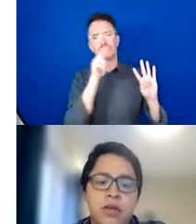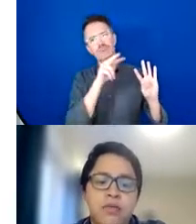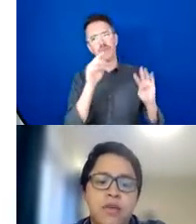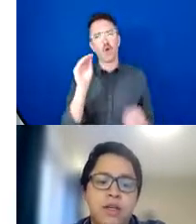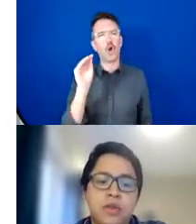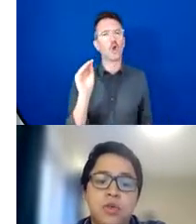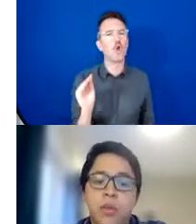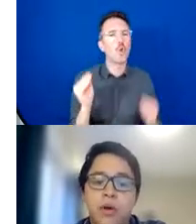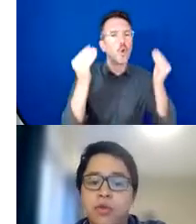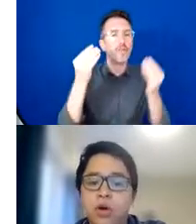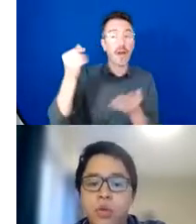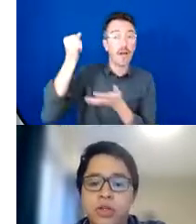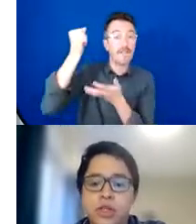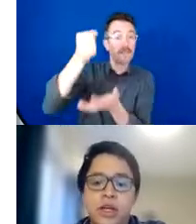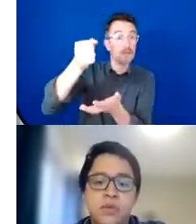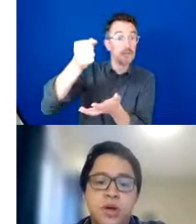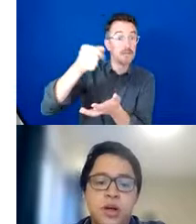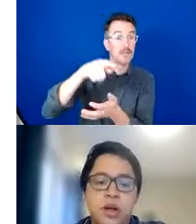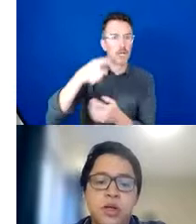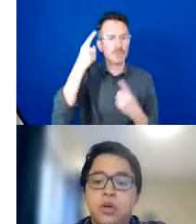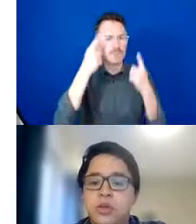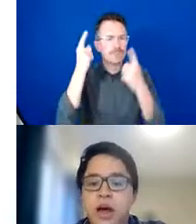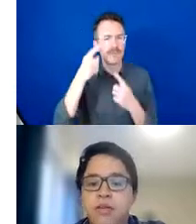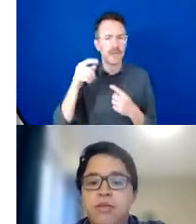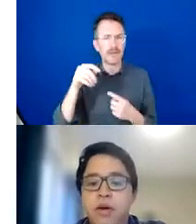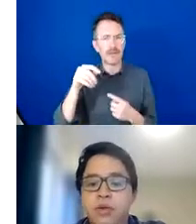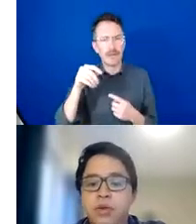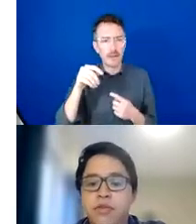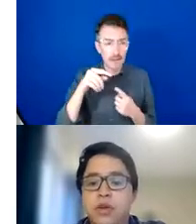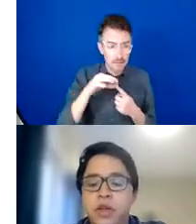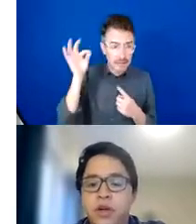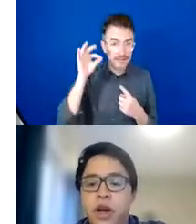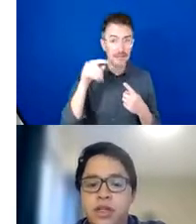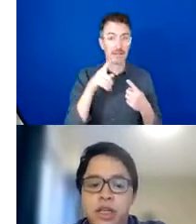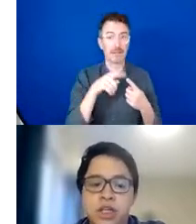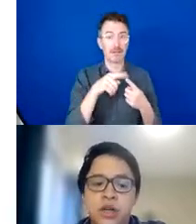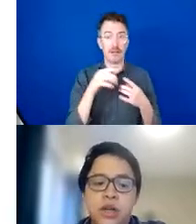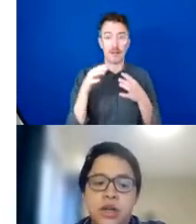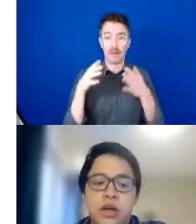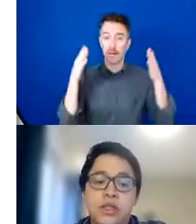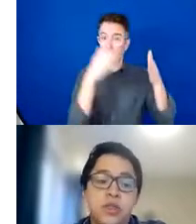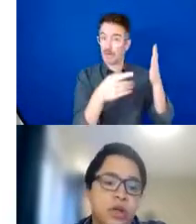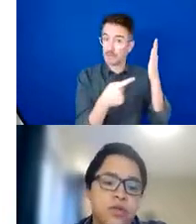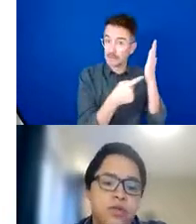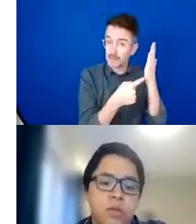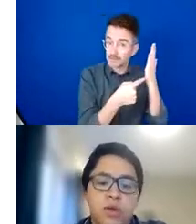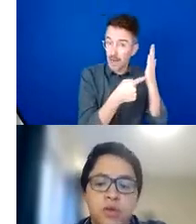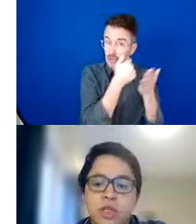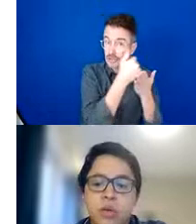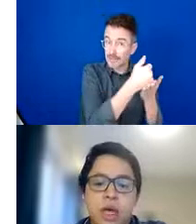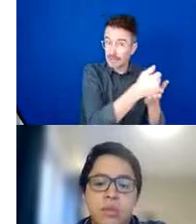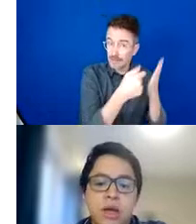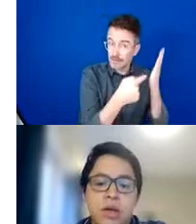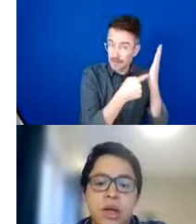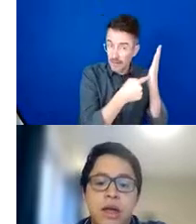a technical advisor, a trauma-informed approaches expert. You also have the founder of a youth-led organization, a student from the